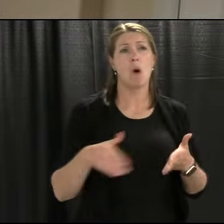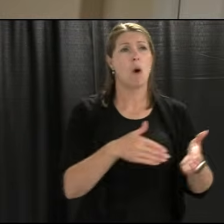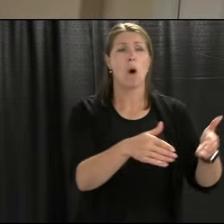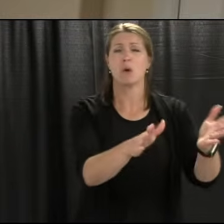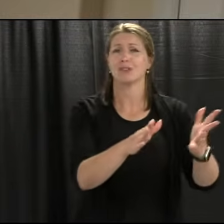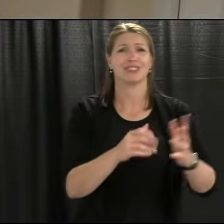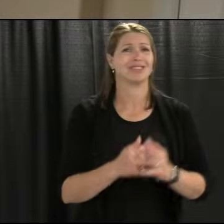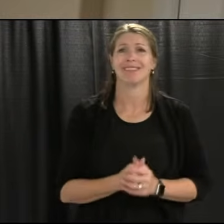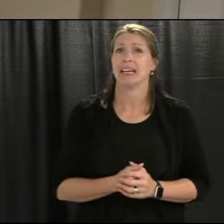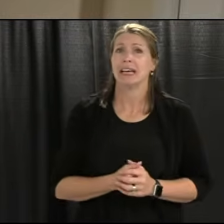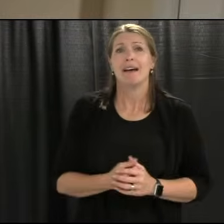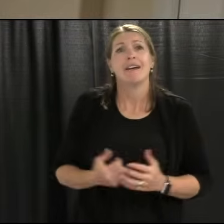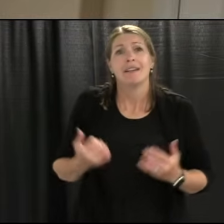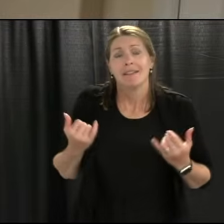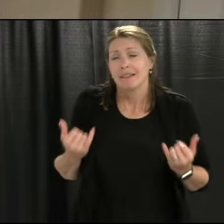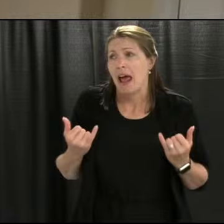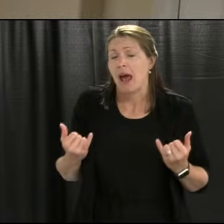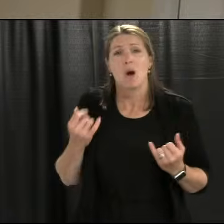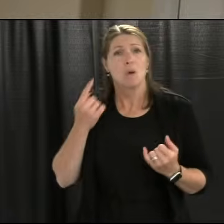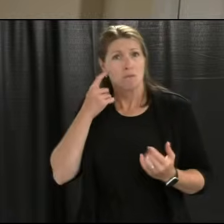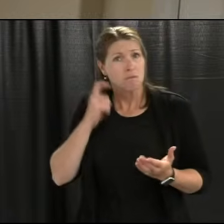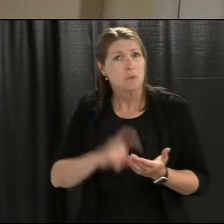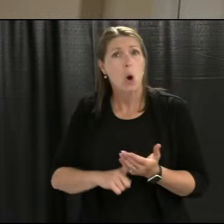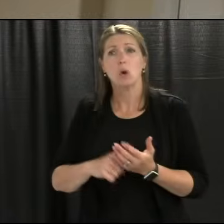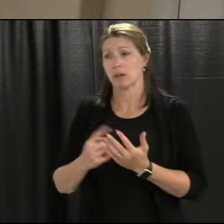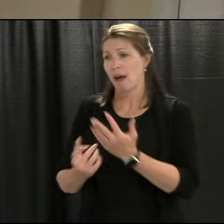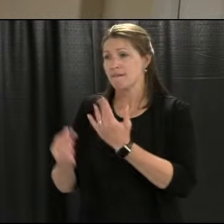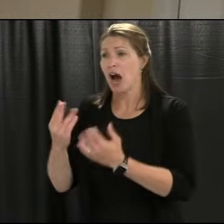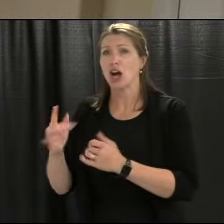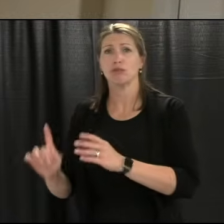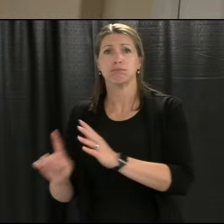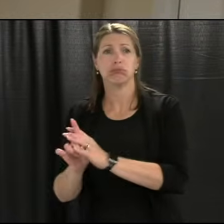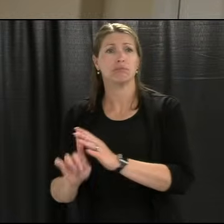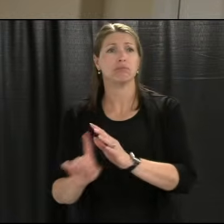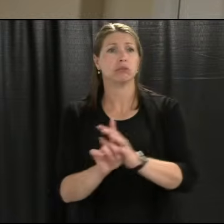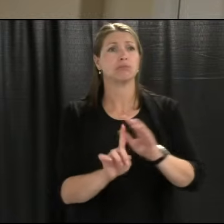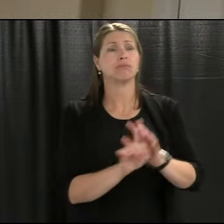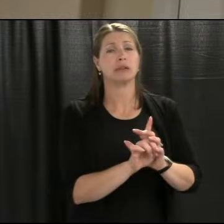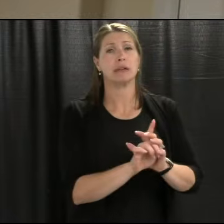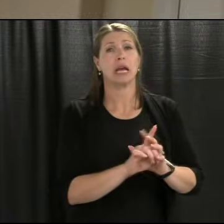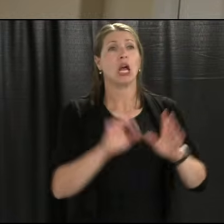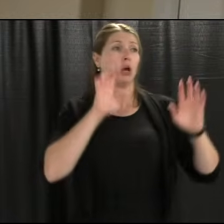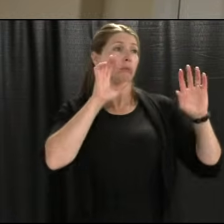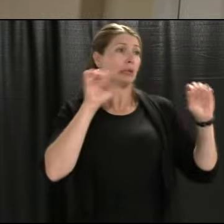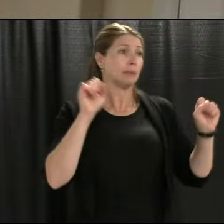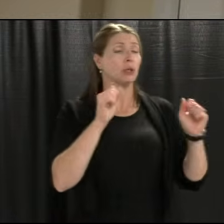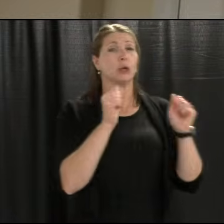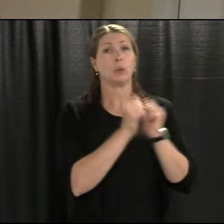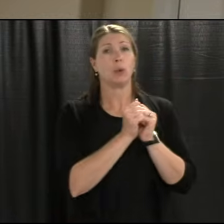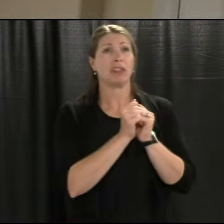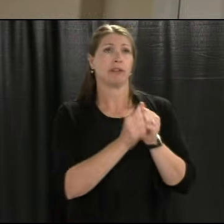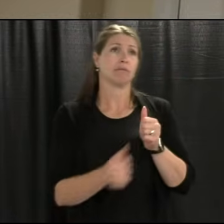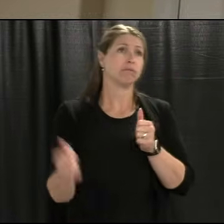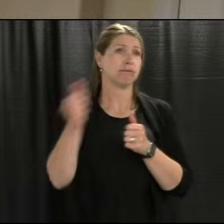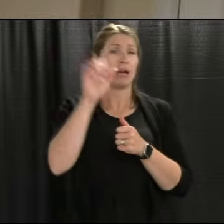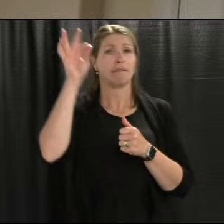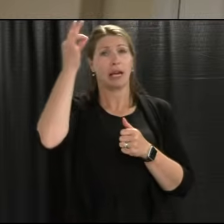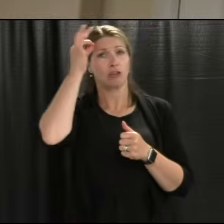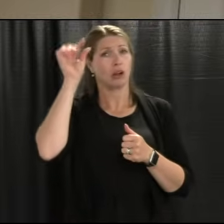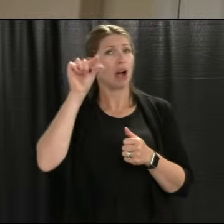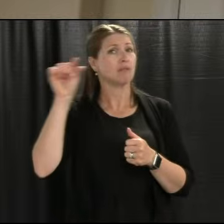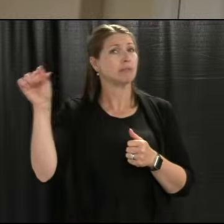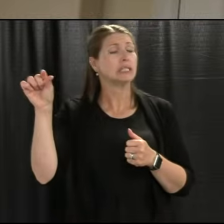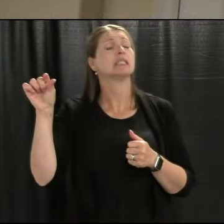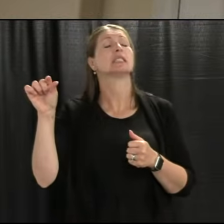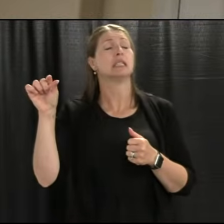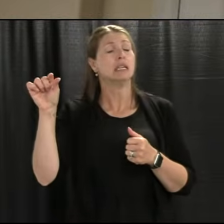is continuously working with the Prime Minister and other provinces to bring in additional resources. So we understand, but it is only